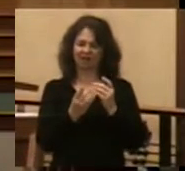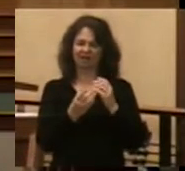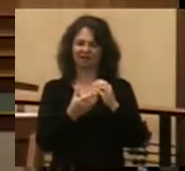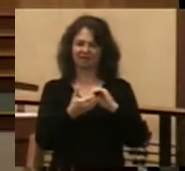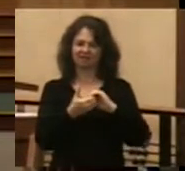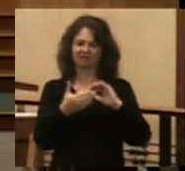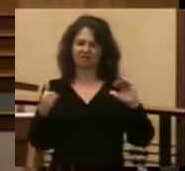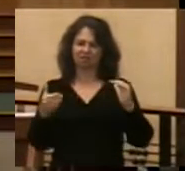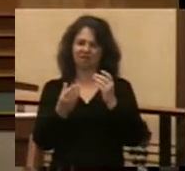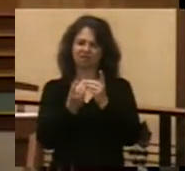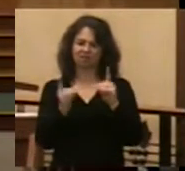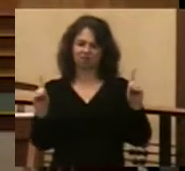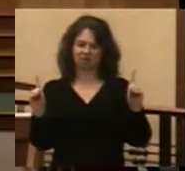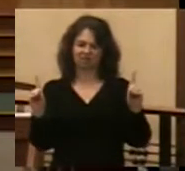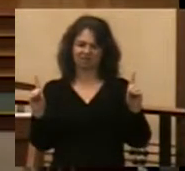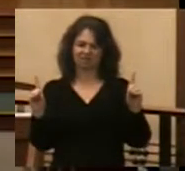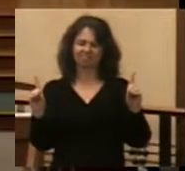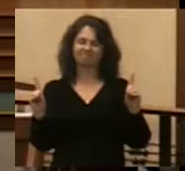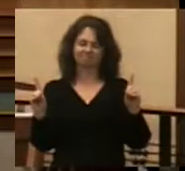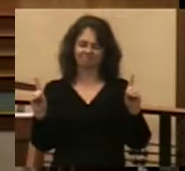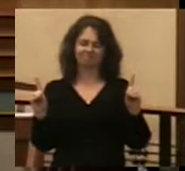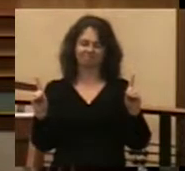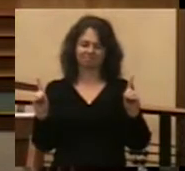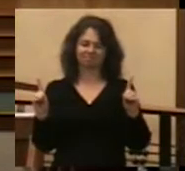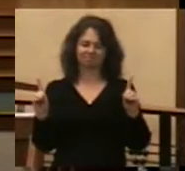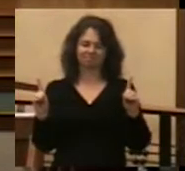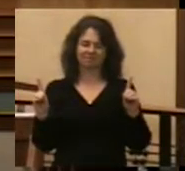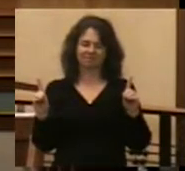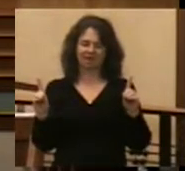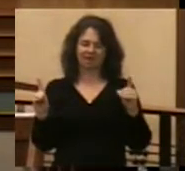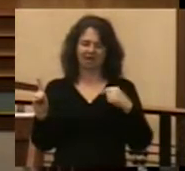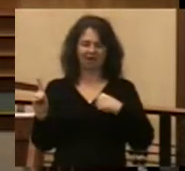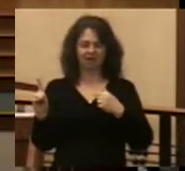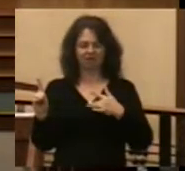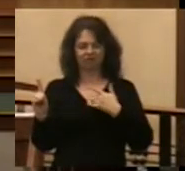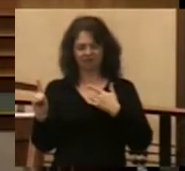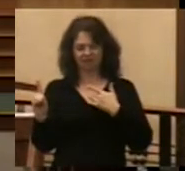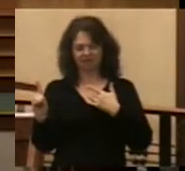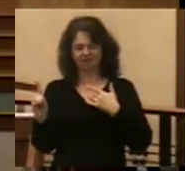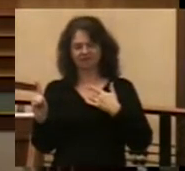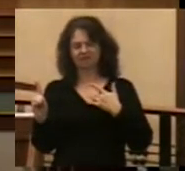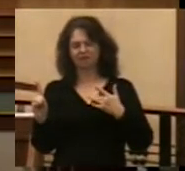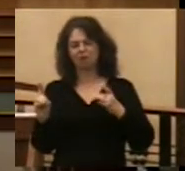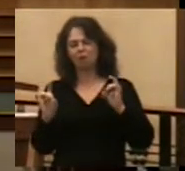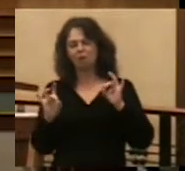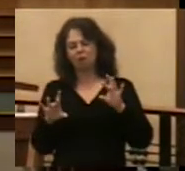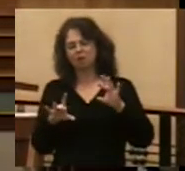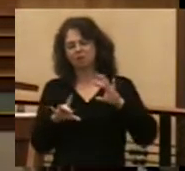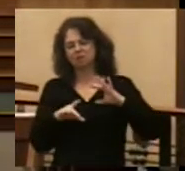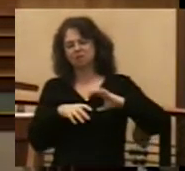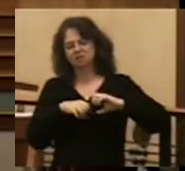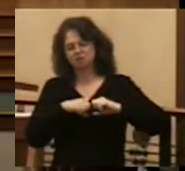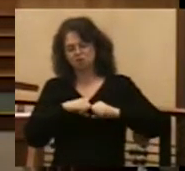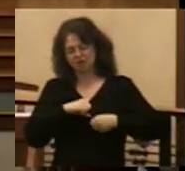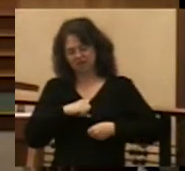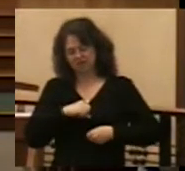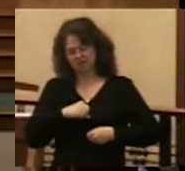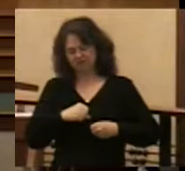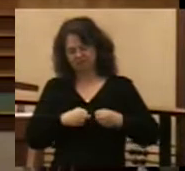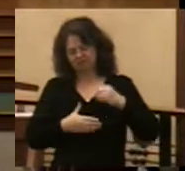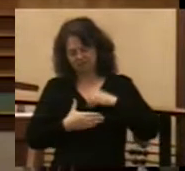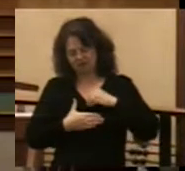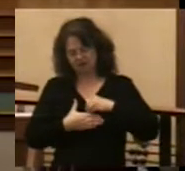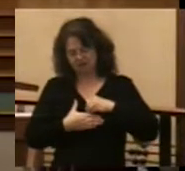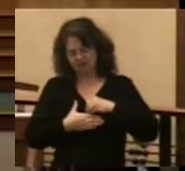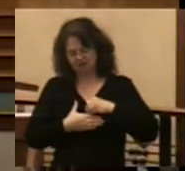in that August of that year, and I was continually reeling in grief. There were good days, and there were